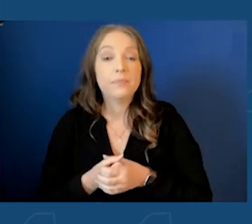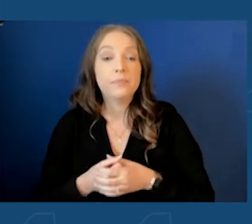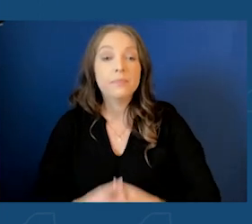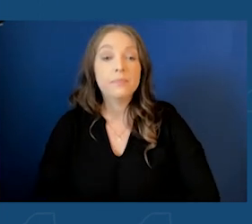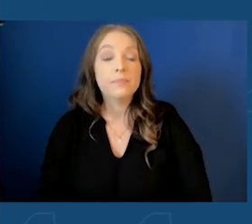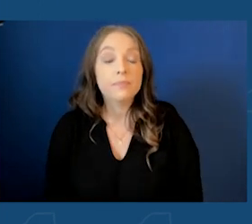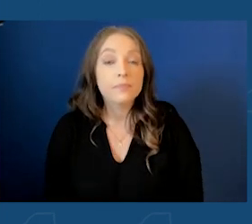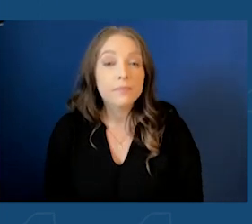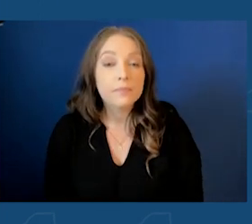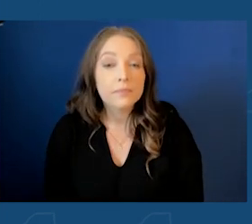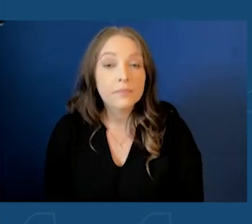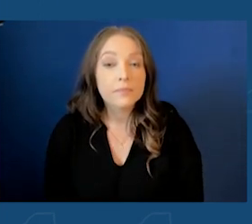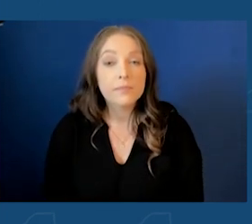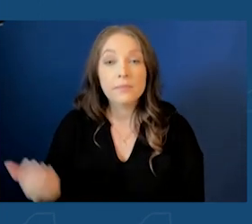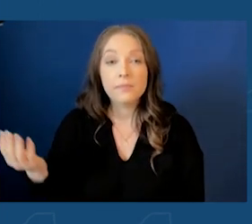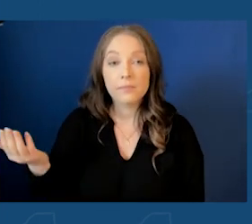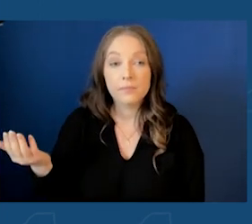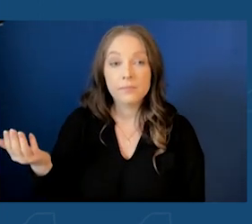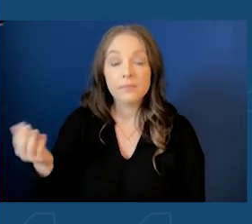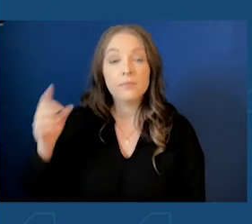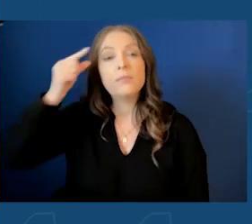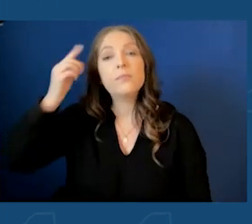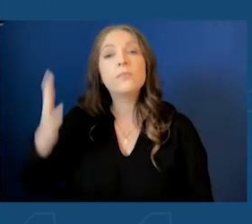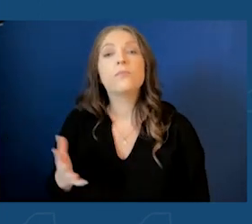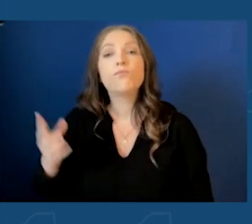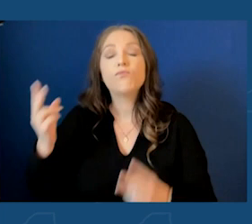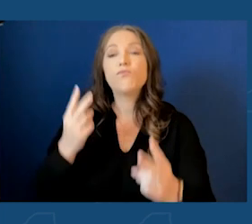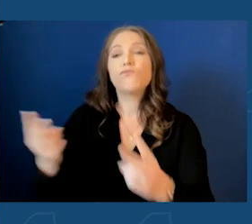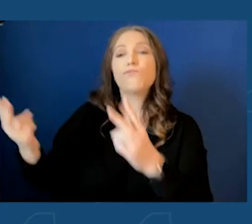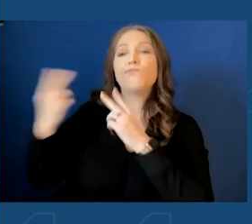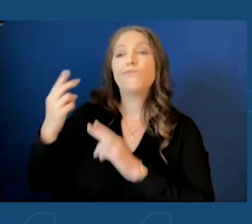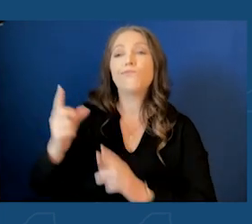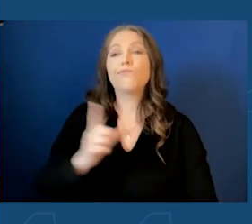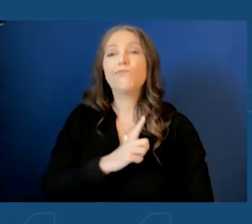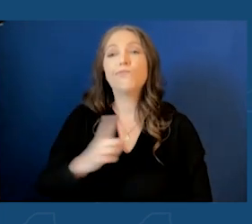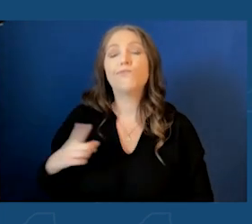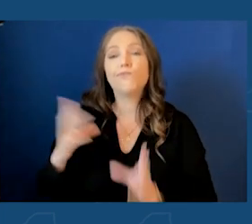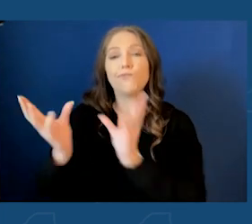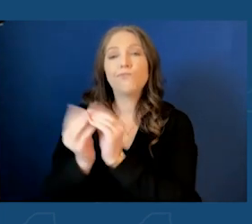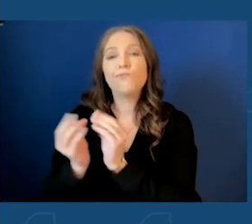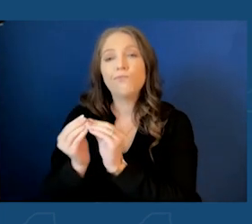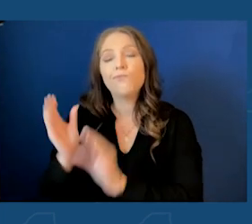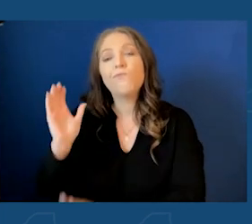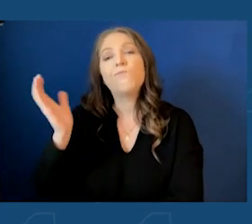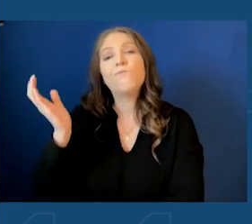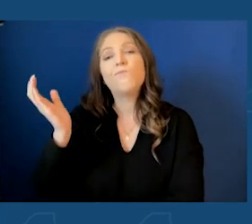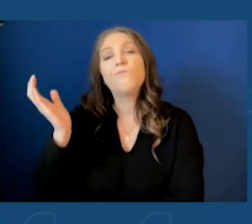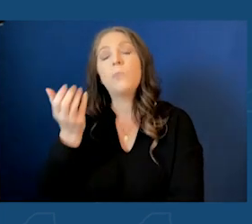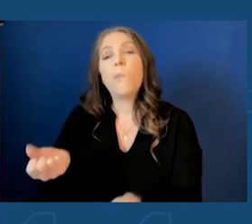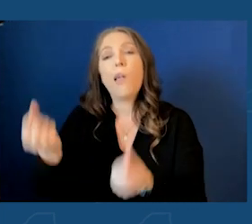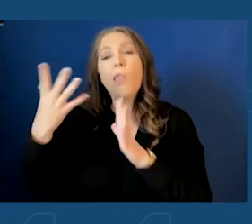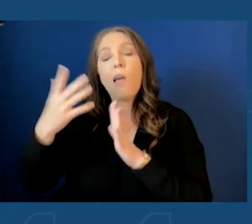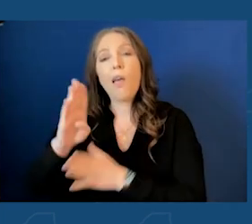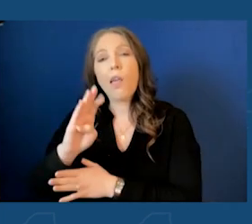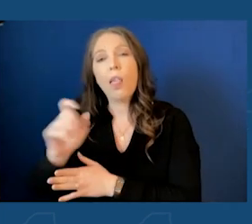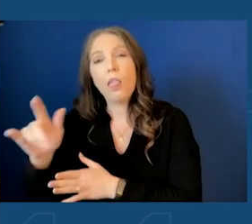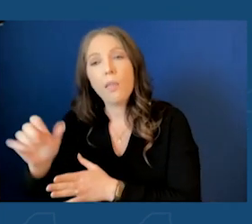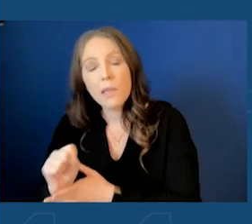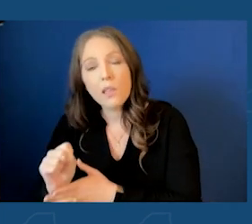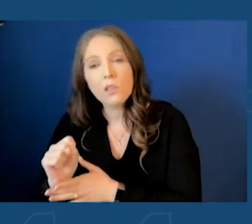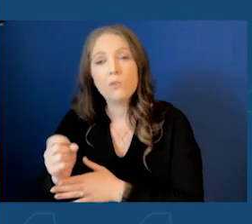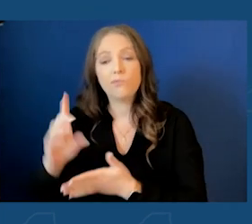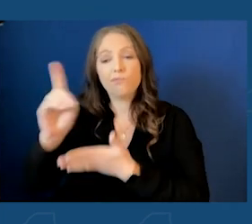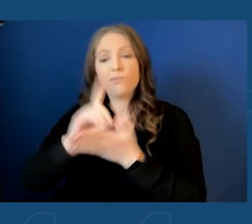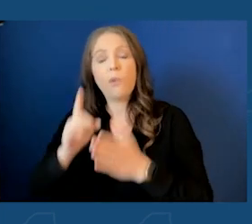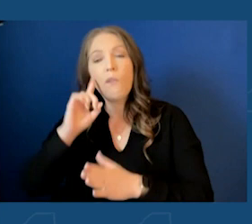You were ready? Oh, Zach, go ahead. Governor, looking back on the legislative session, it seems like a lot of the bills and a lot of the debate were designed to help